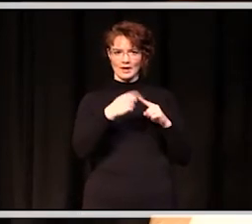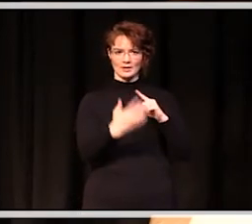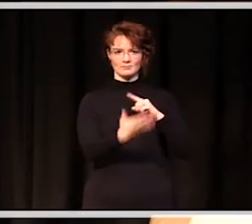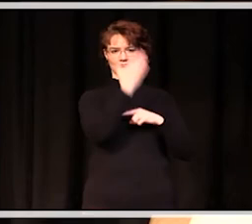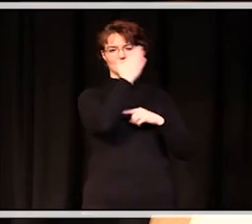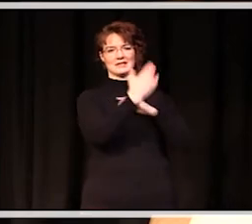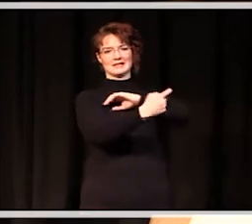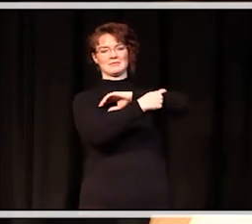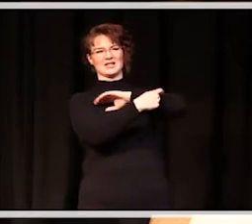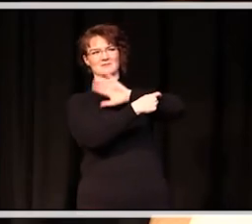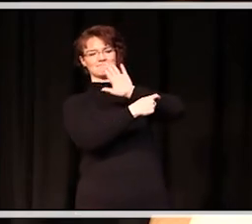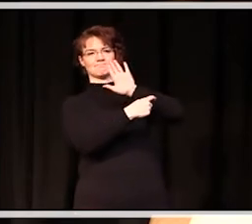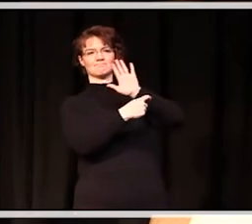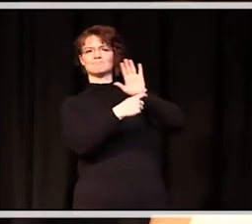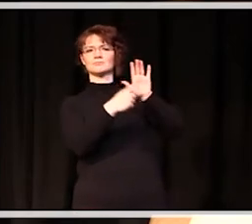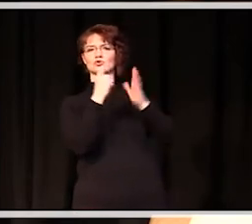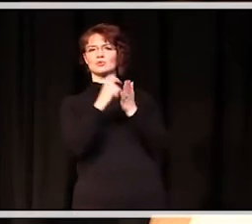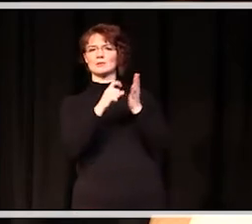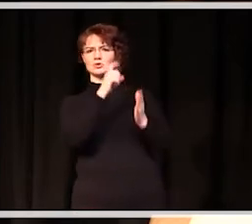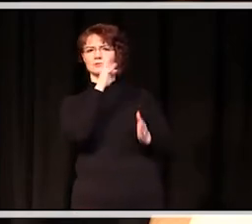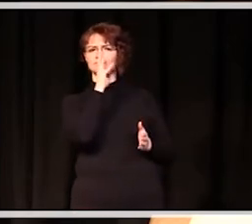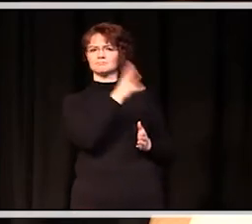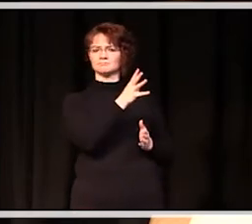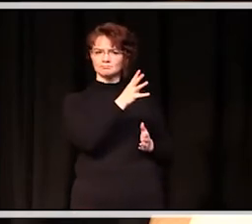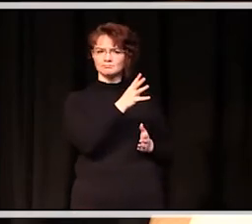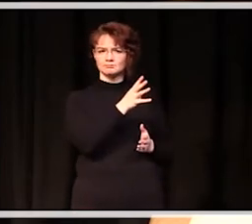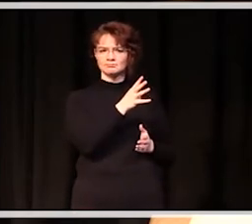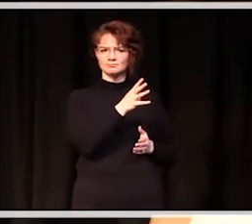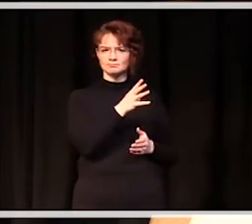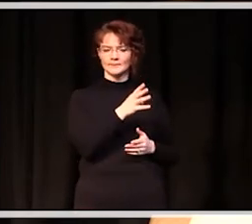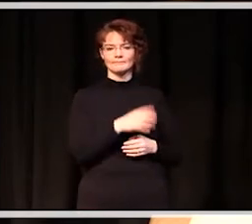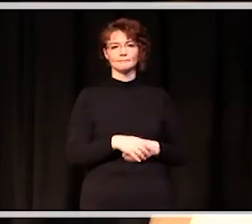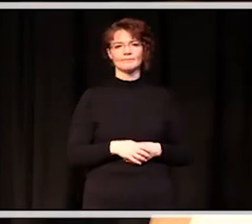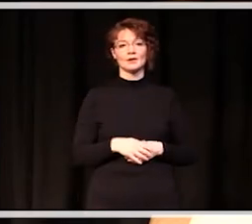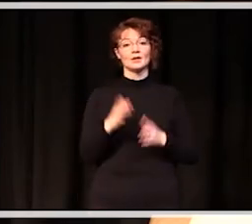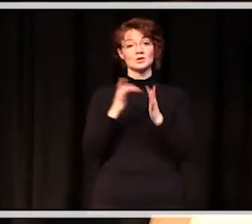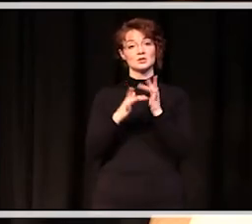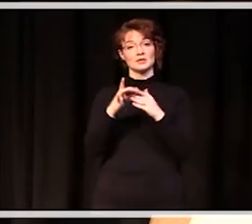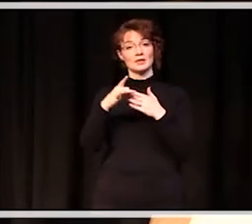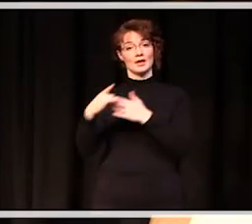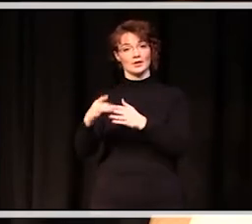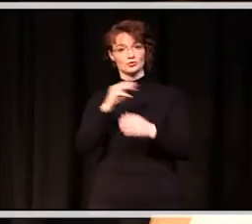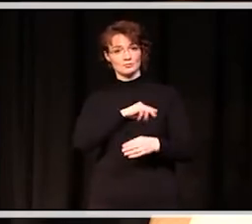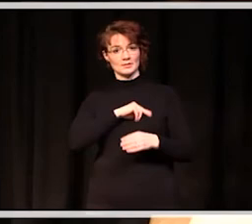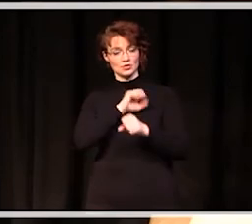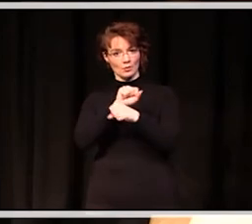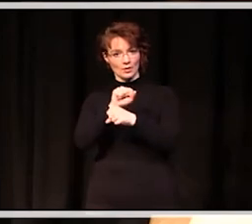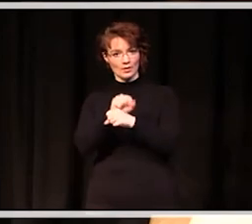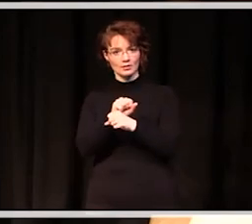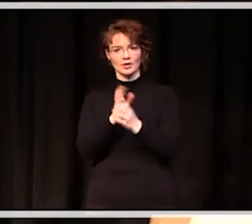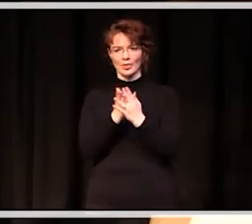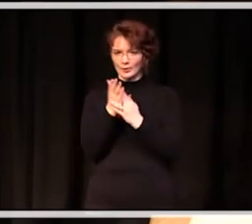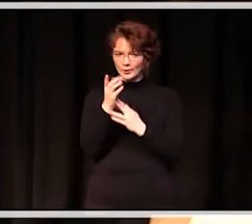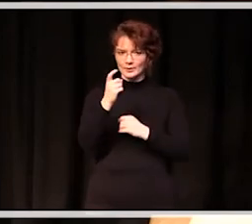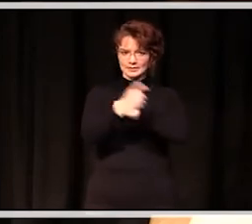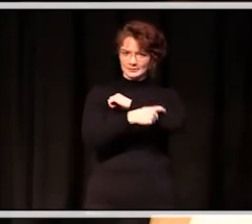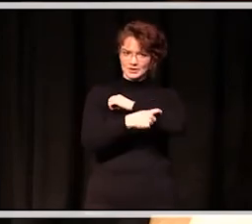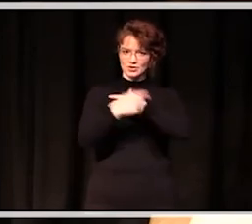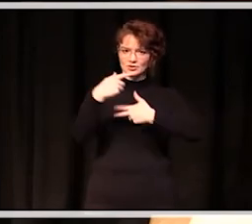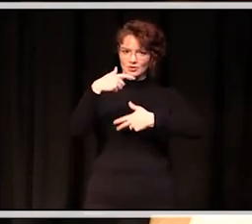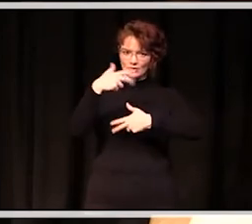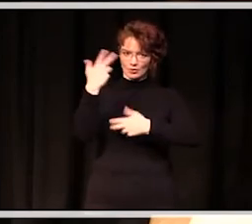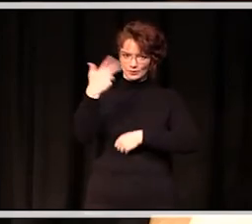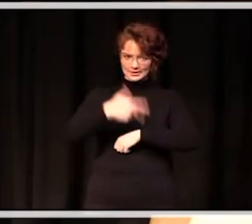Now, this led Jesus into the missional life. He comes through the temptations, and then his ministry